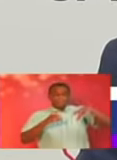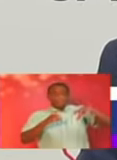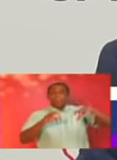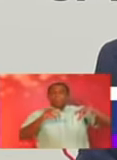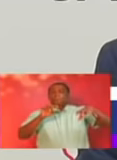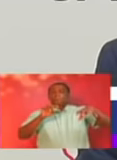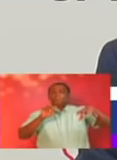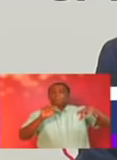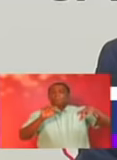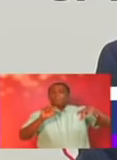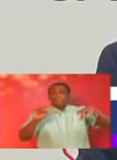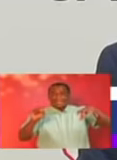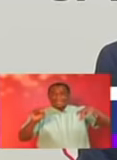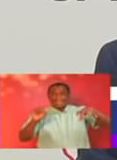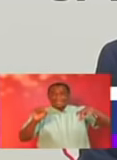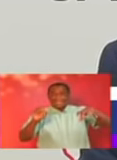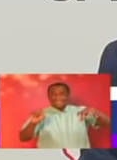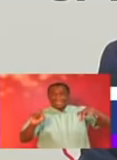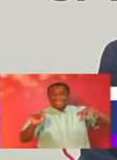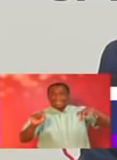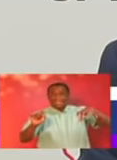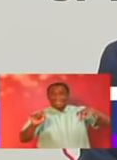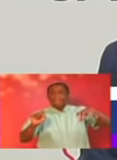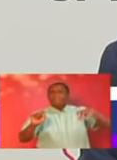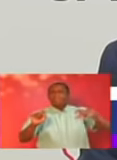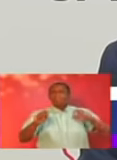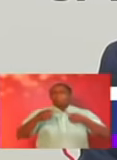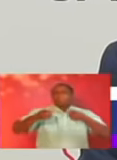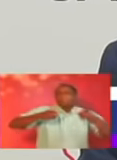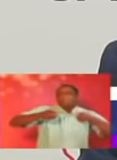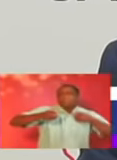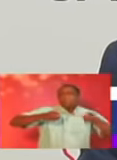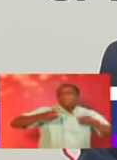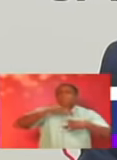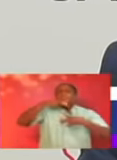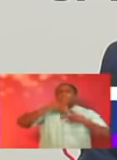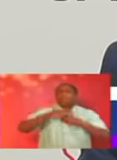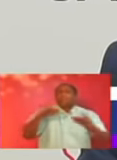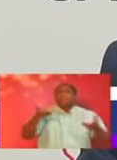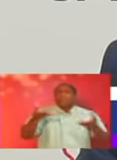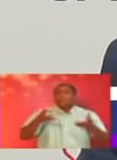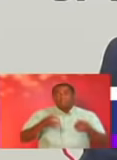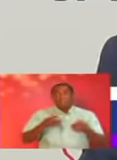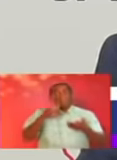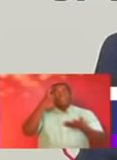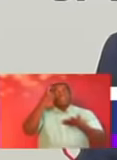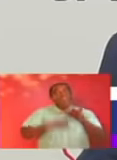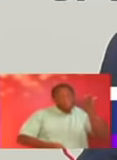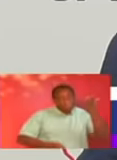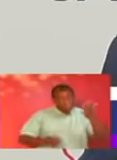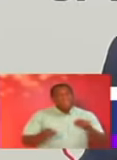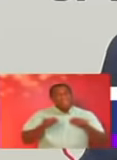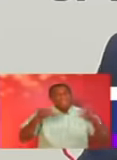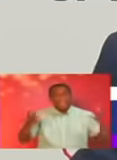It costs whichever entity it is, whether it's a RHA or the Chamber, $75,000